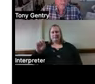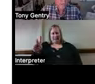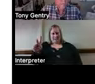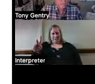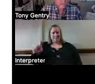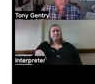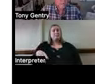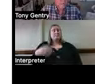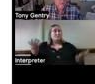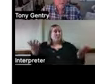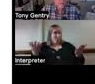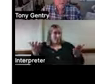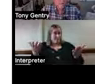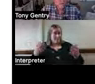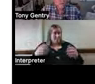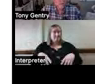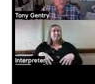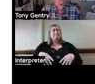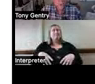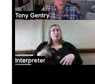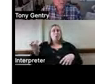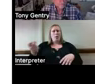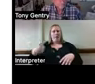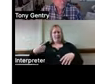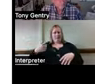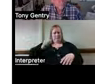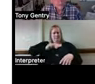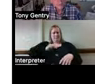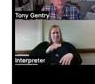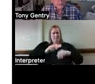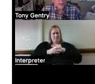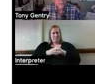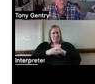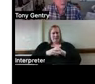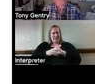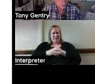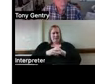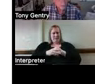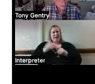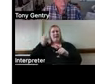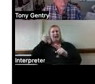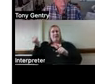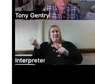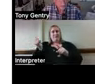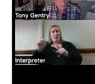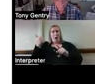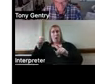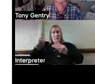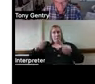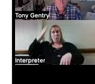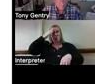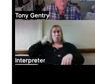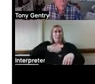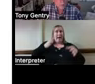And what that means is, you ask yourself, what difference would it make if everyone knew about this decision that I'm making?